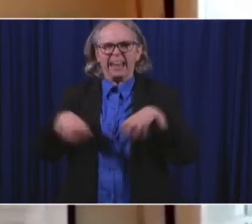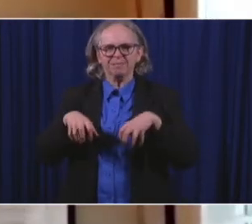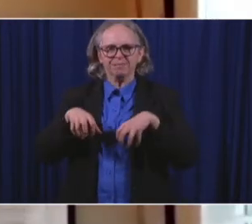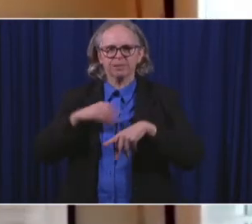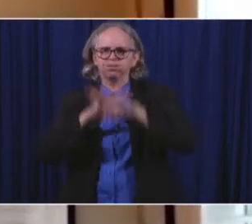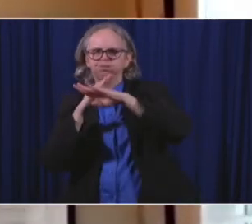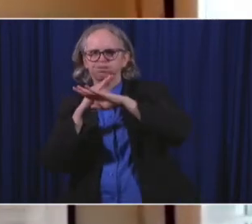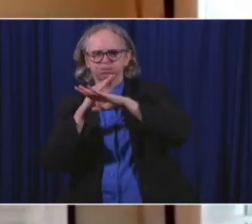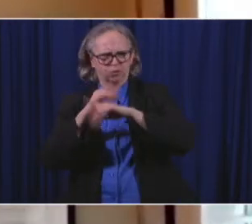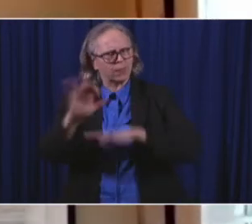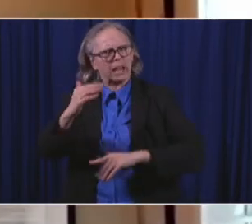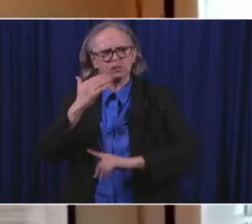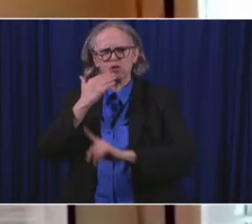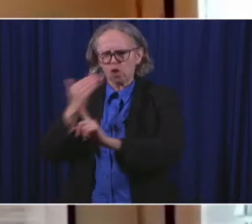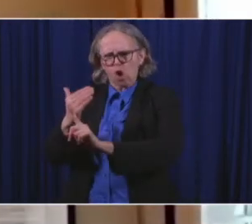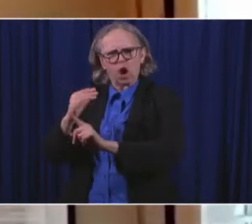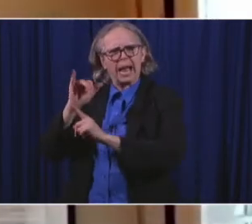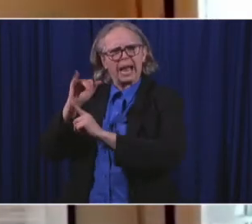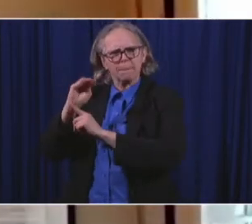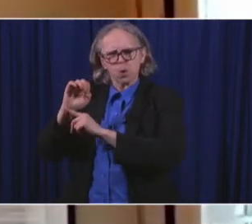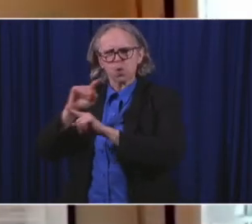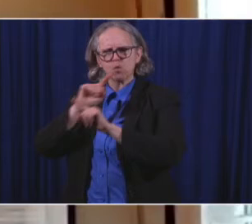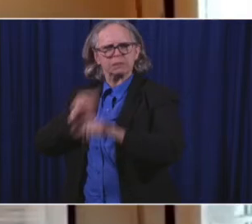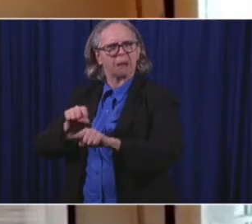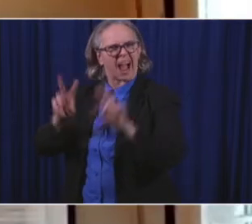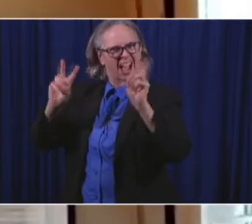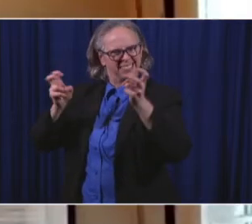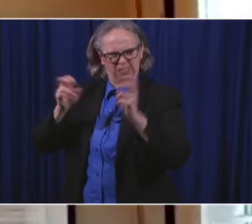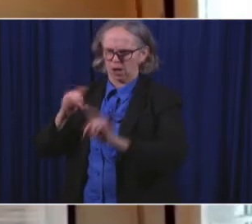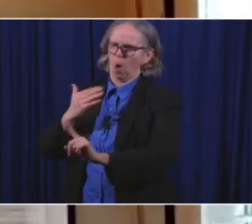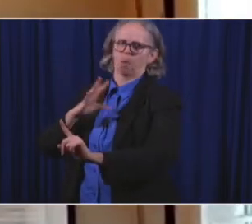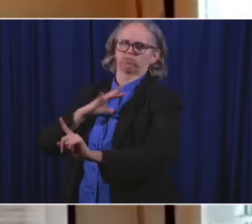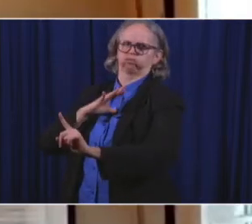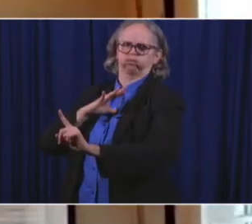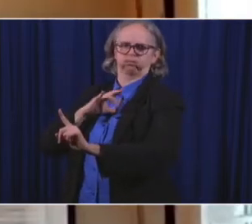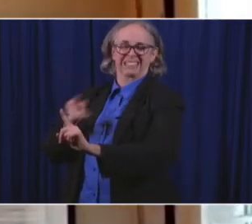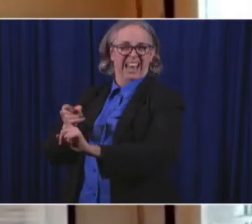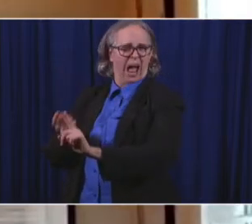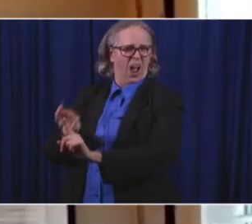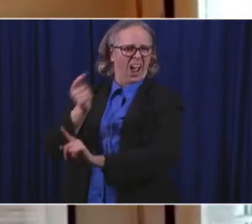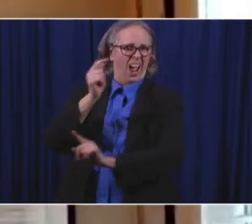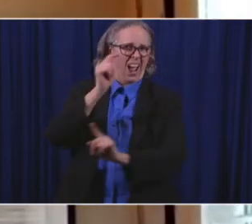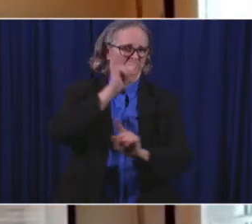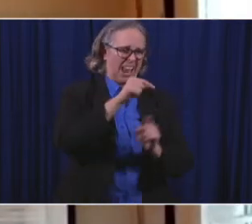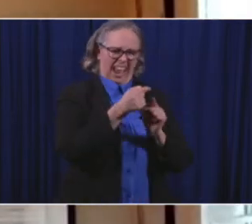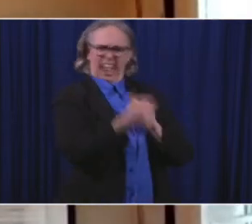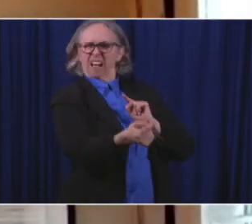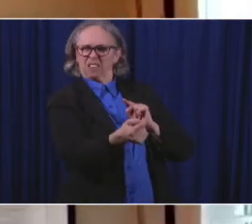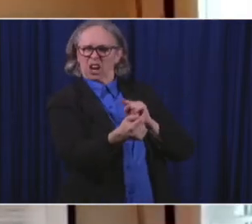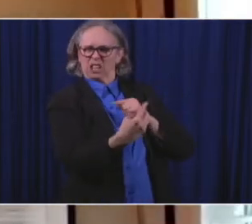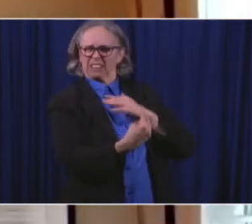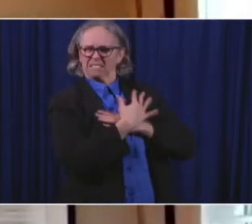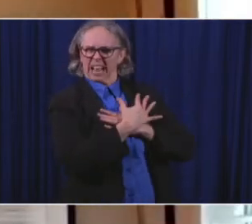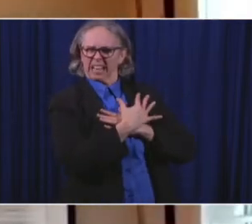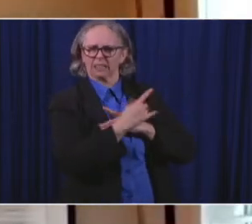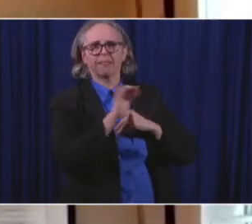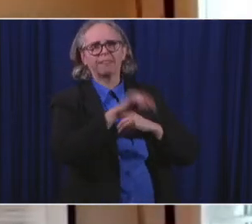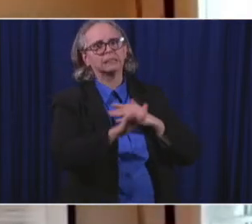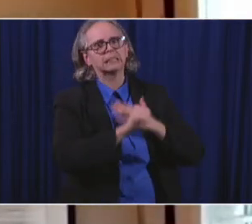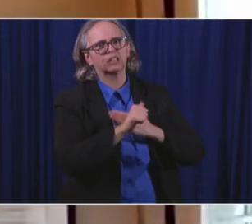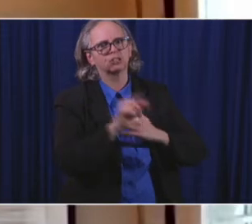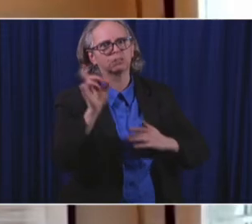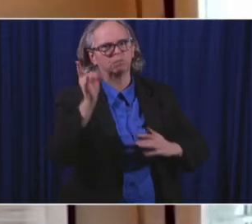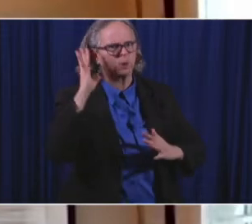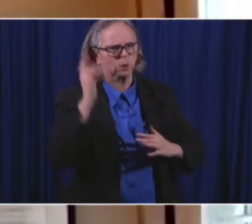response. On the other hand, very serious adverse effects, much more dangerous things, we're just not seeing with